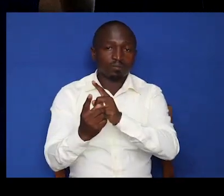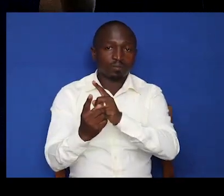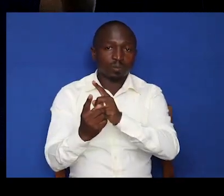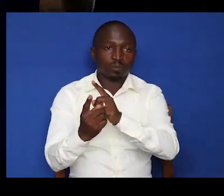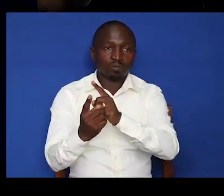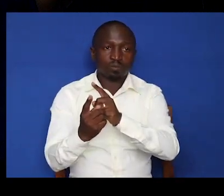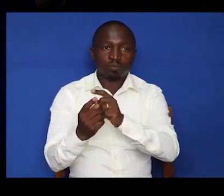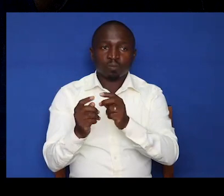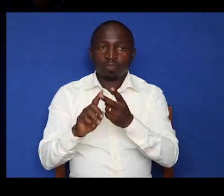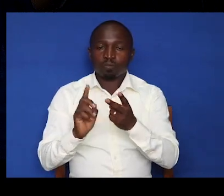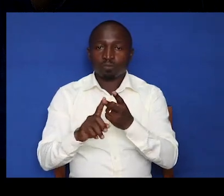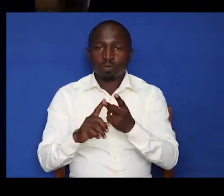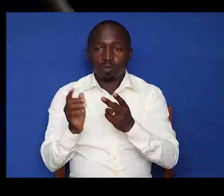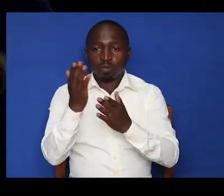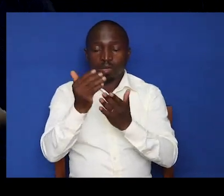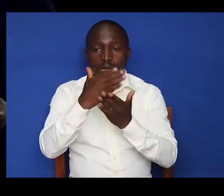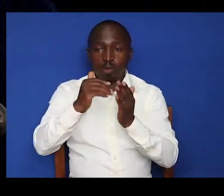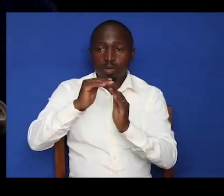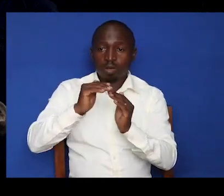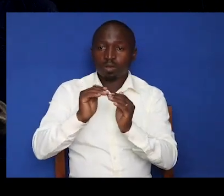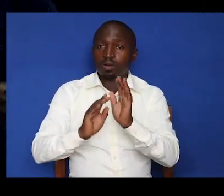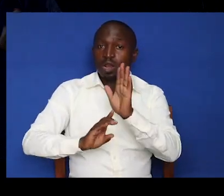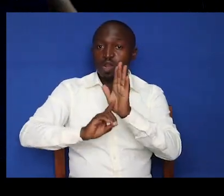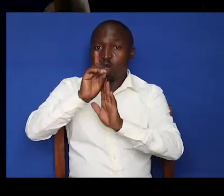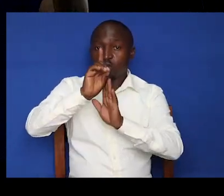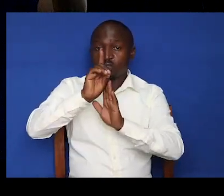right in the northern hemisphere,